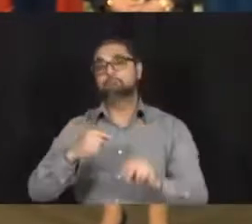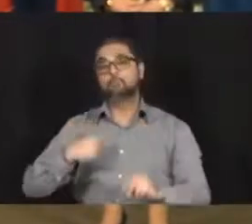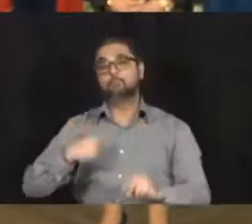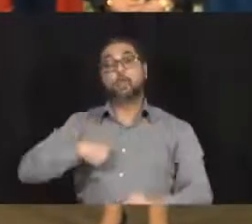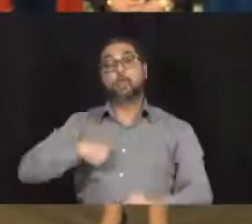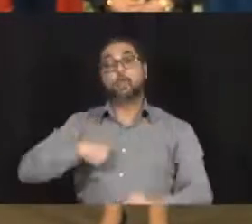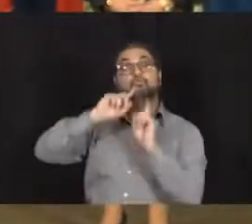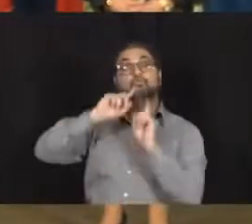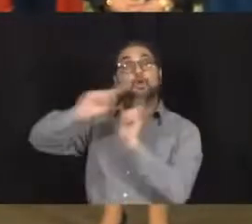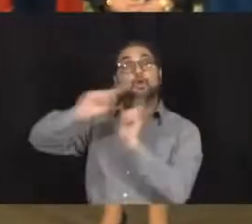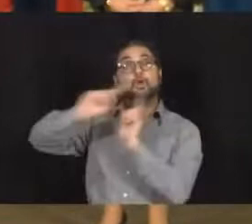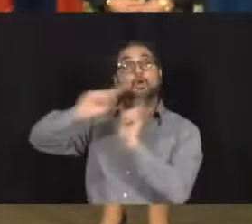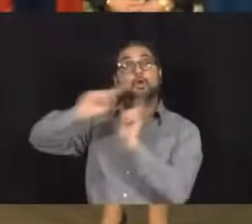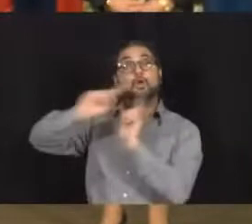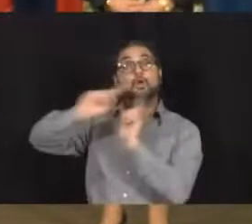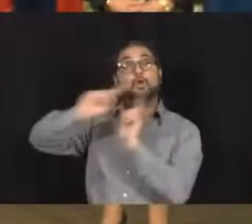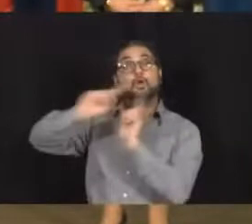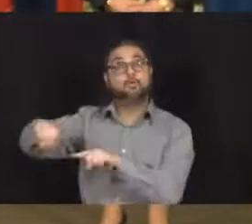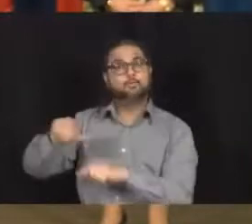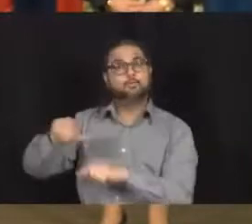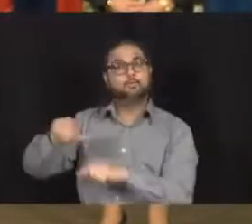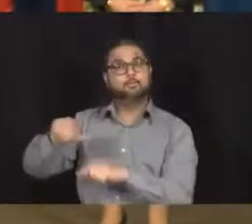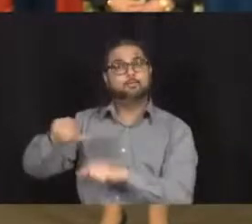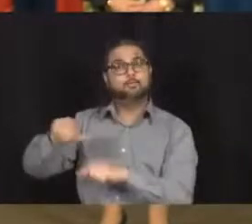virus will define this moment.